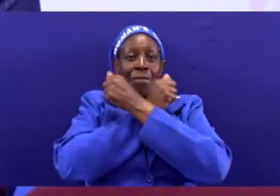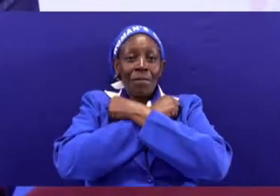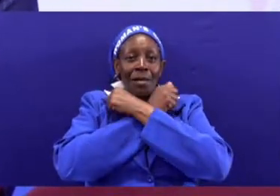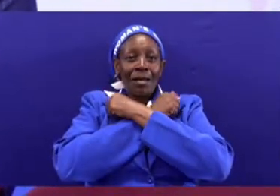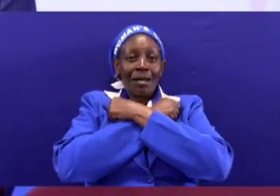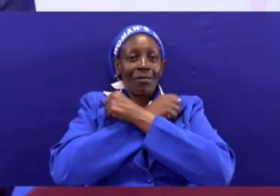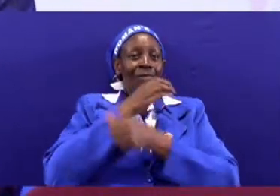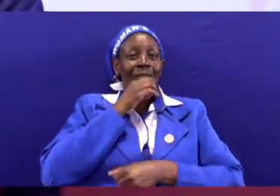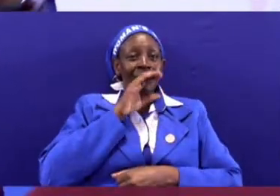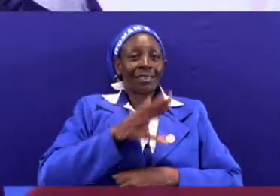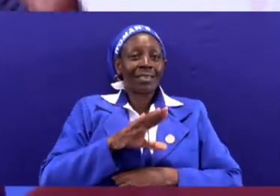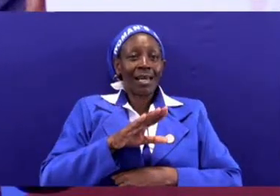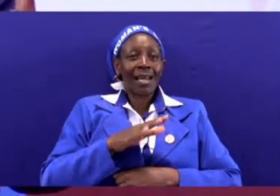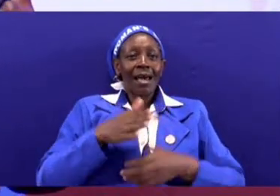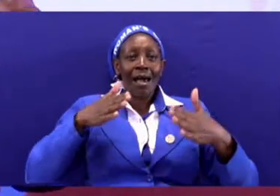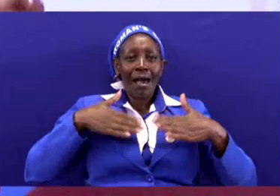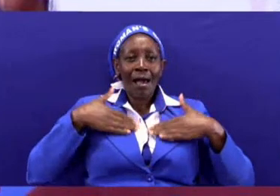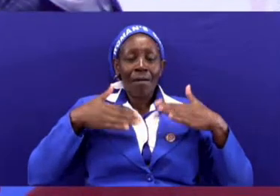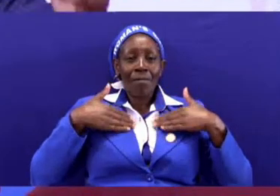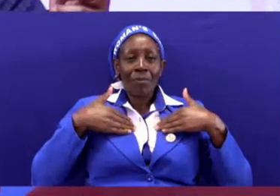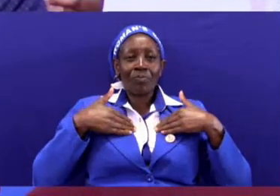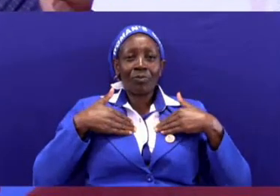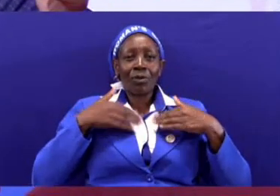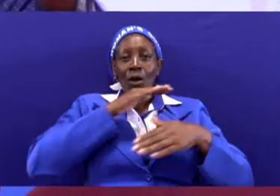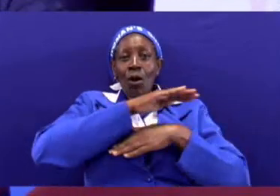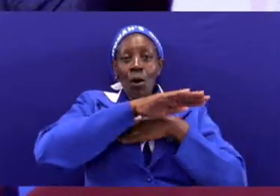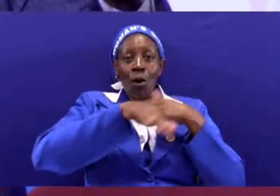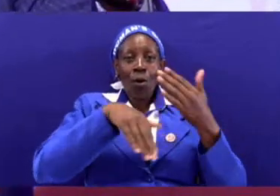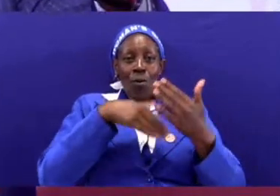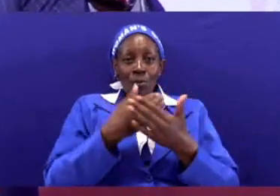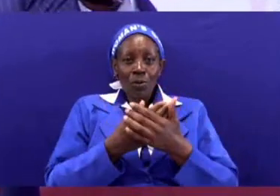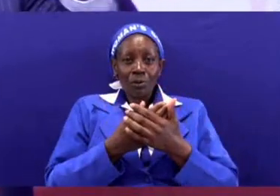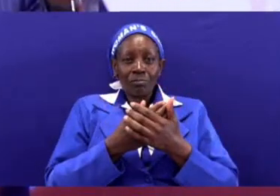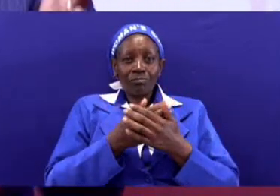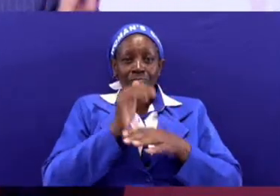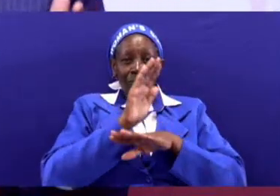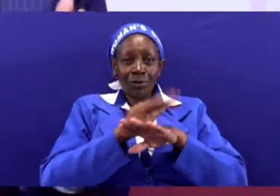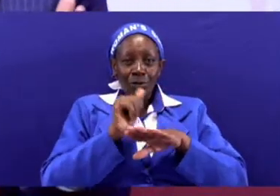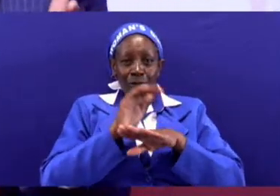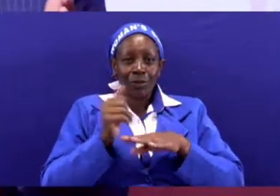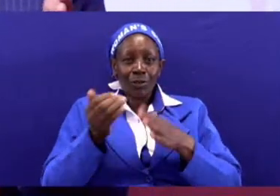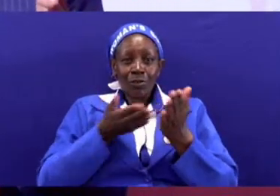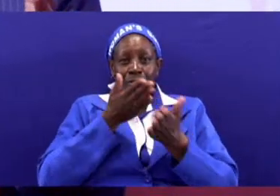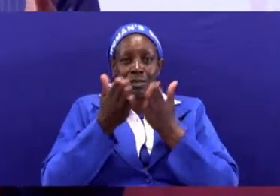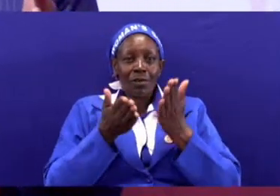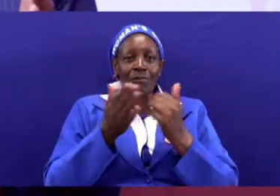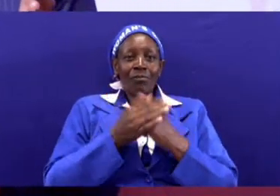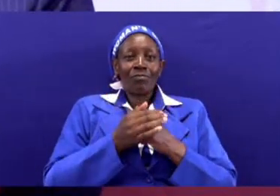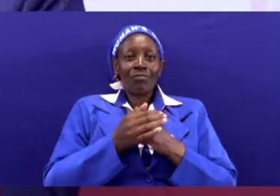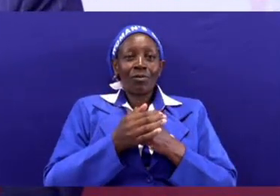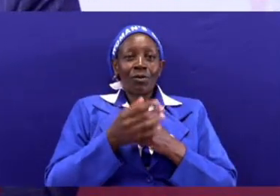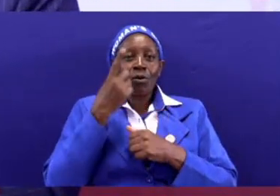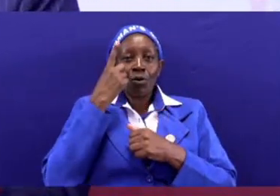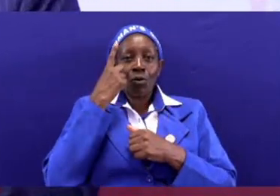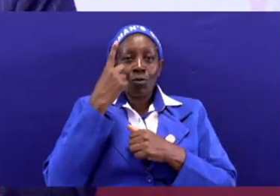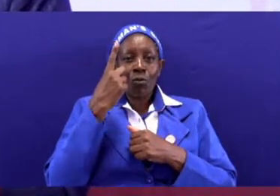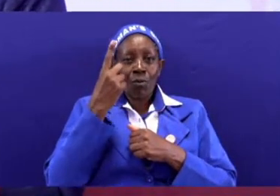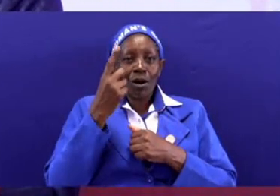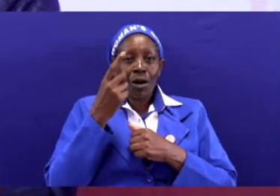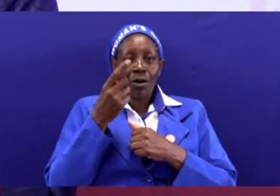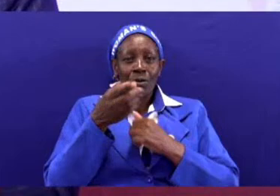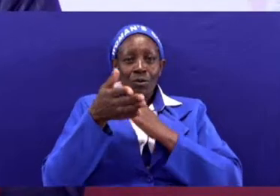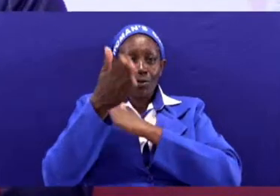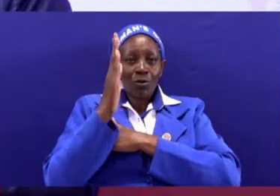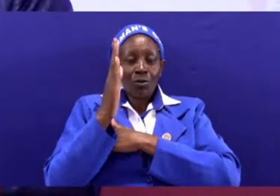pleased. Both are called to serve the audience of one. Both also run their